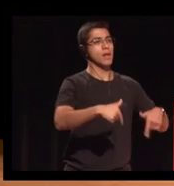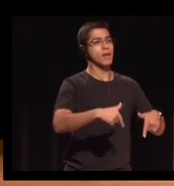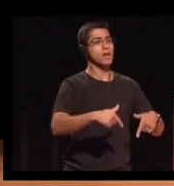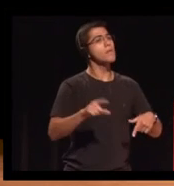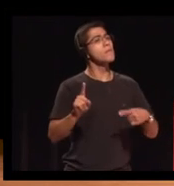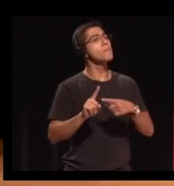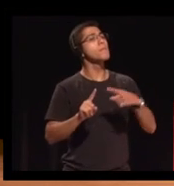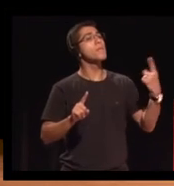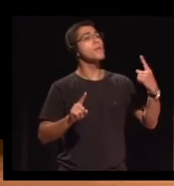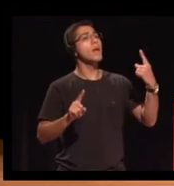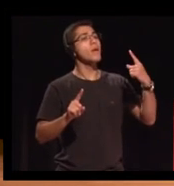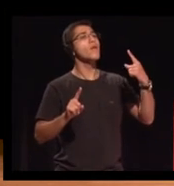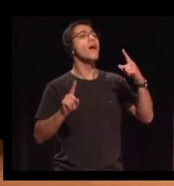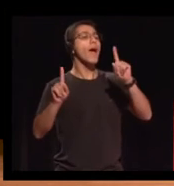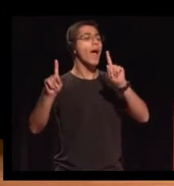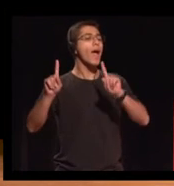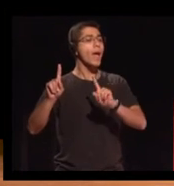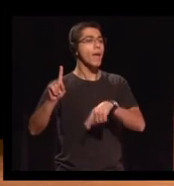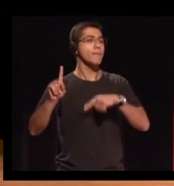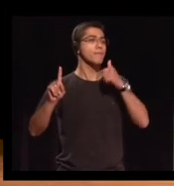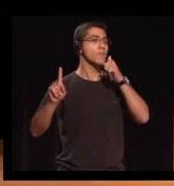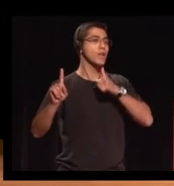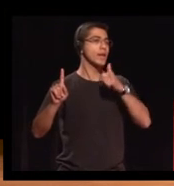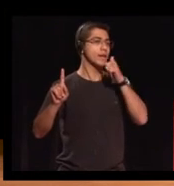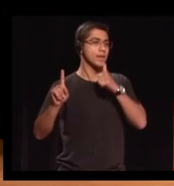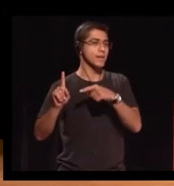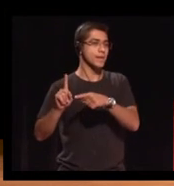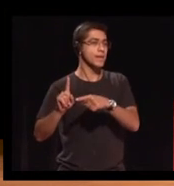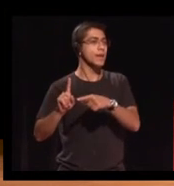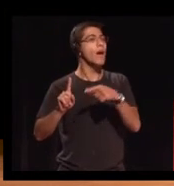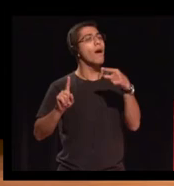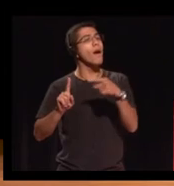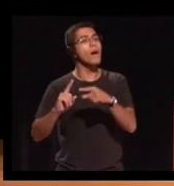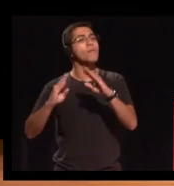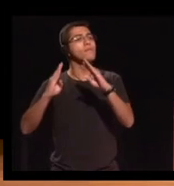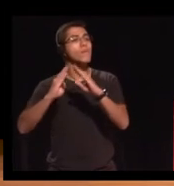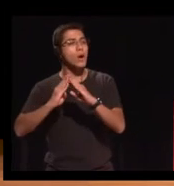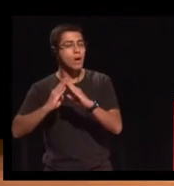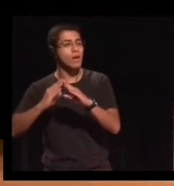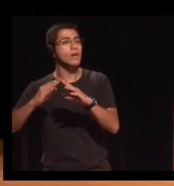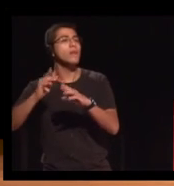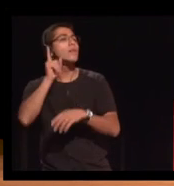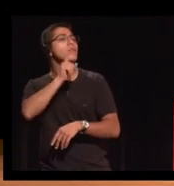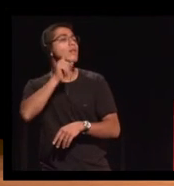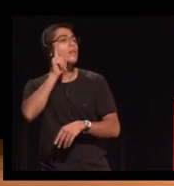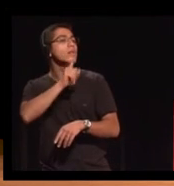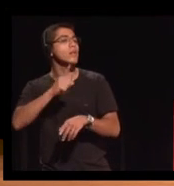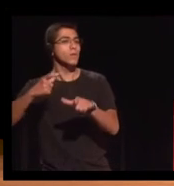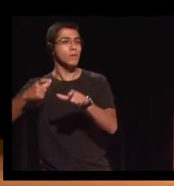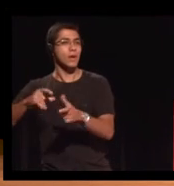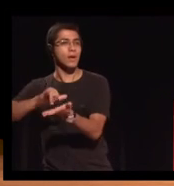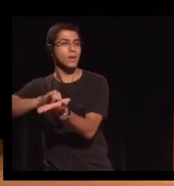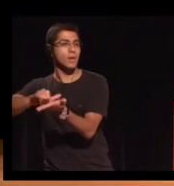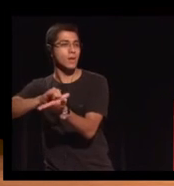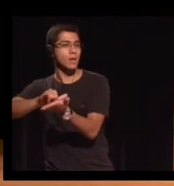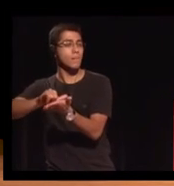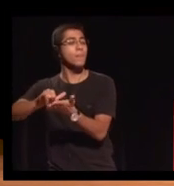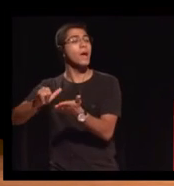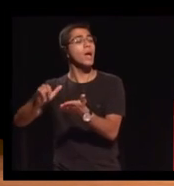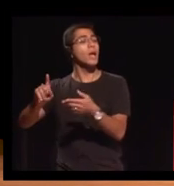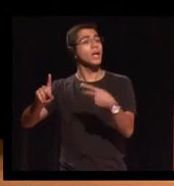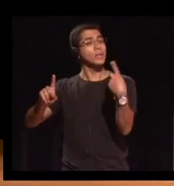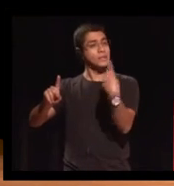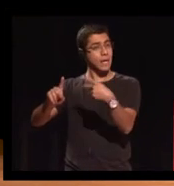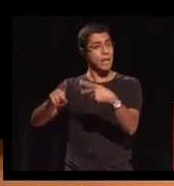she's a media artist from New York and a biohacker. And she's working with DNA. And the way she worked is that she